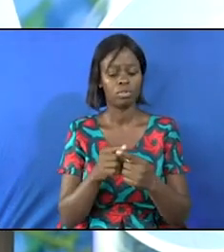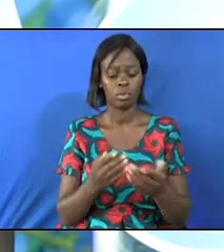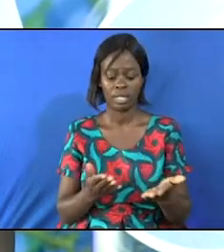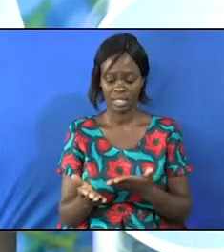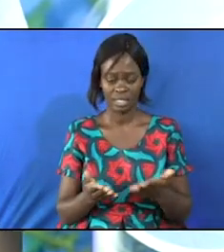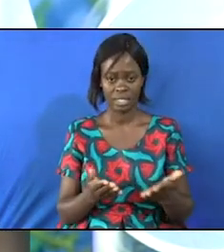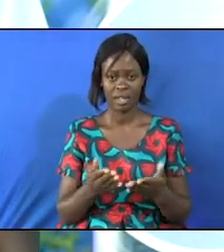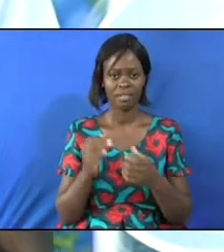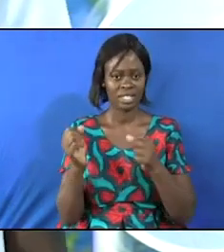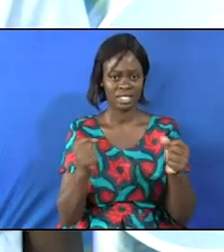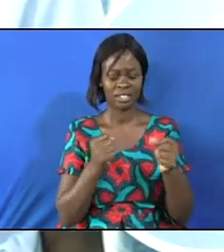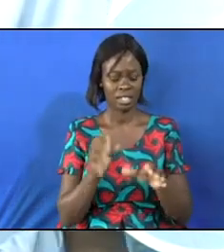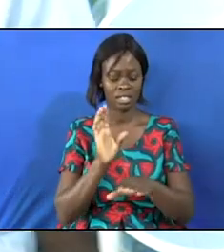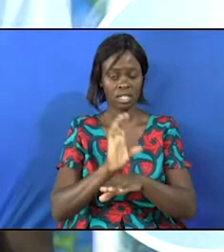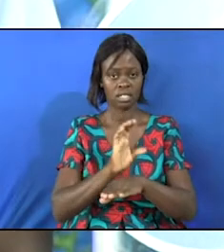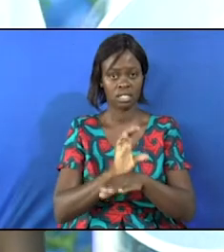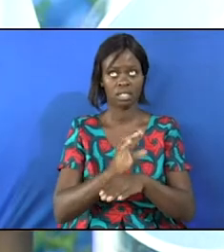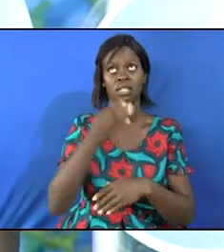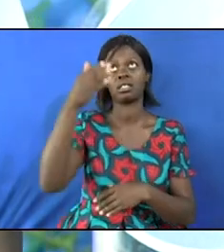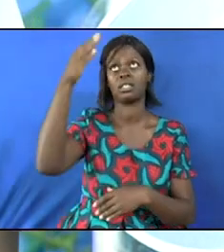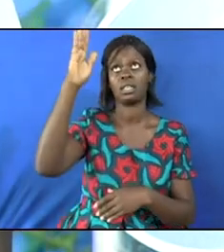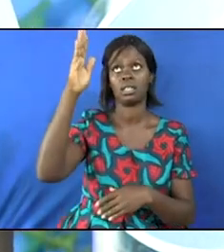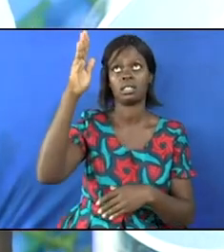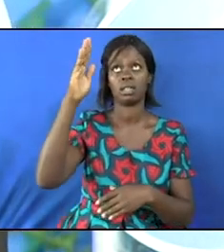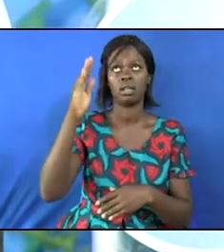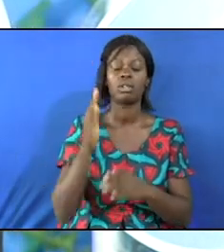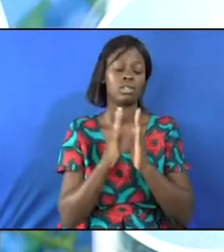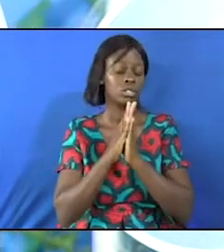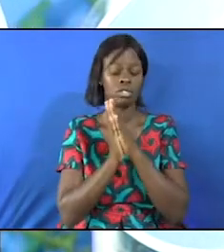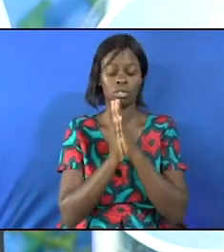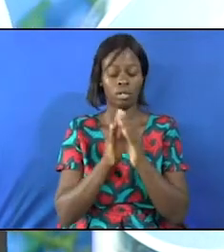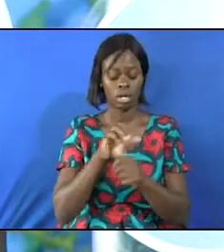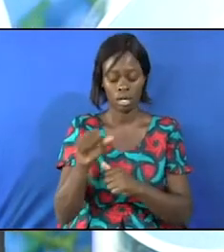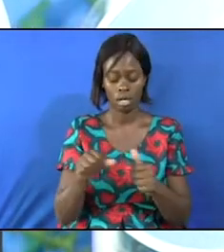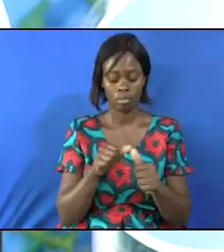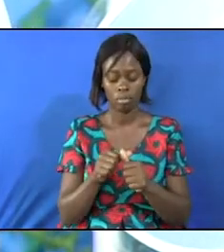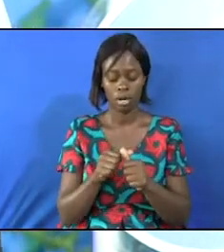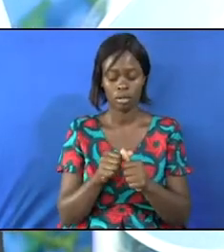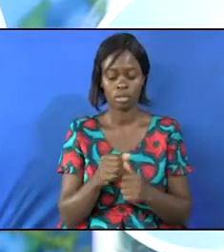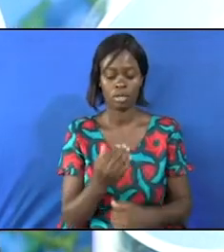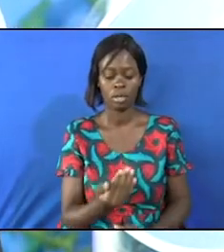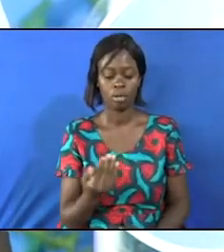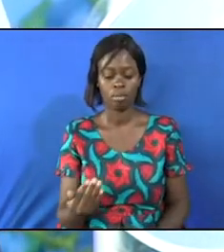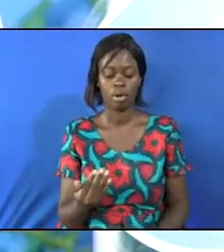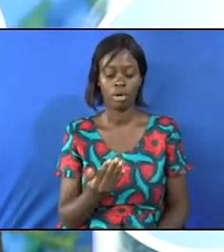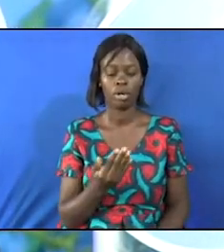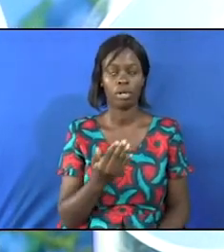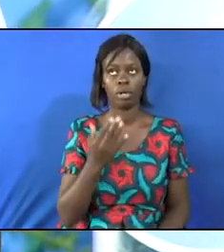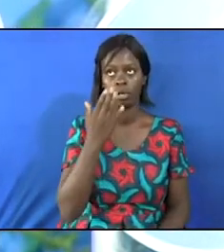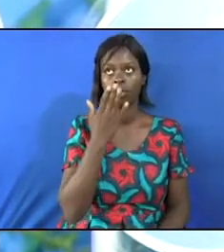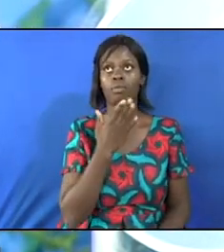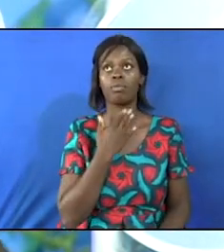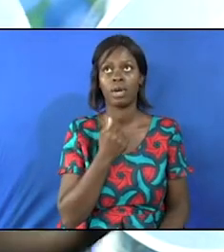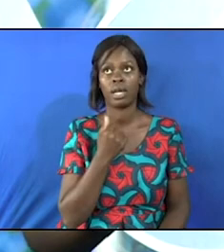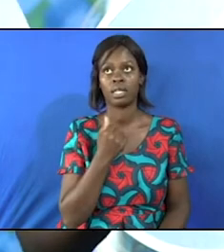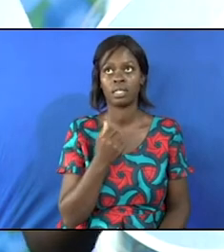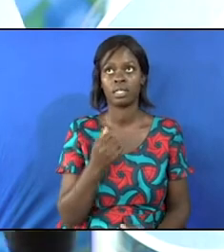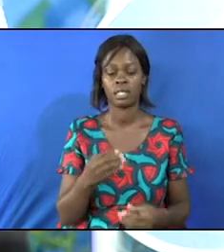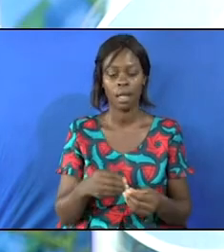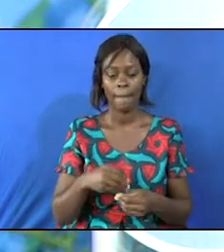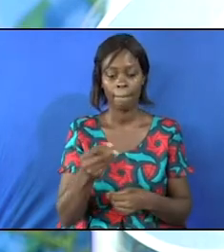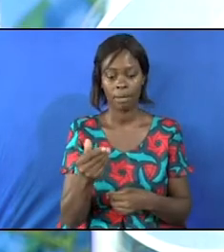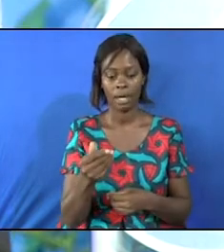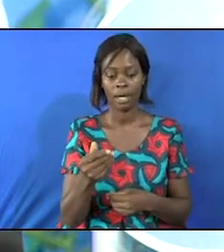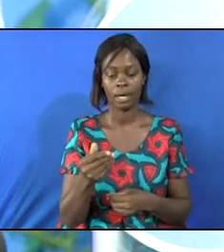church of God. A story is told of a boy who wanted to buy a bicycle so much. He